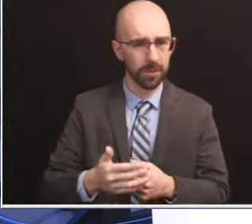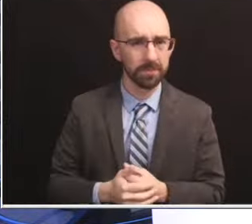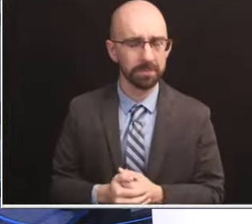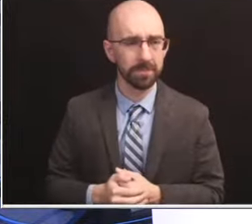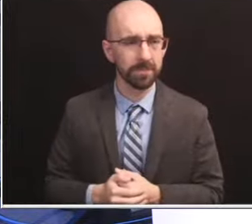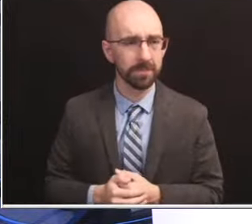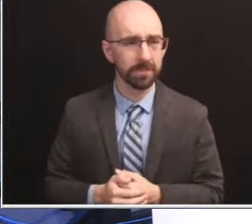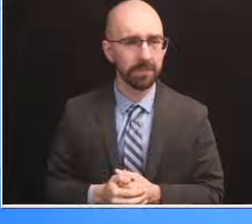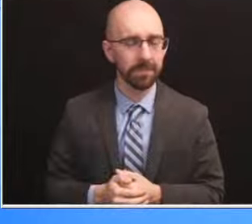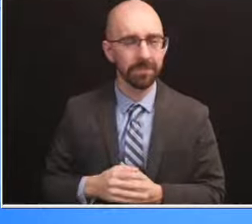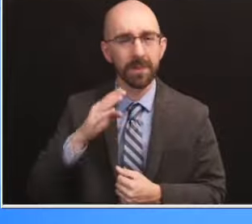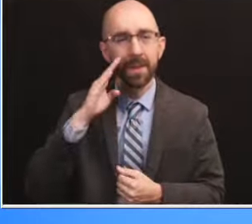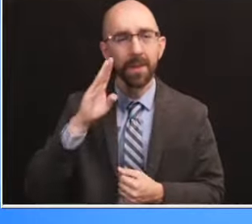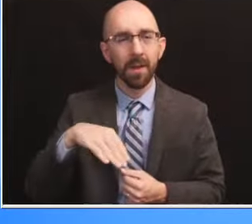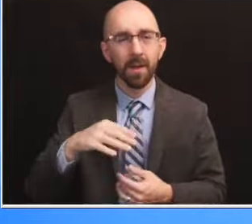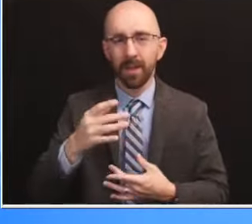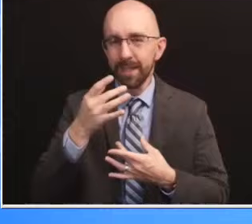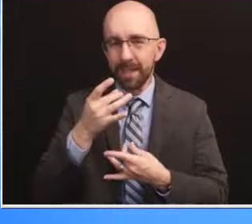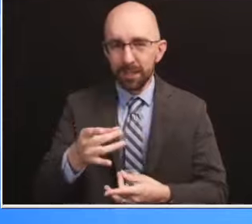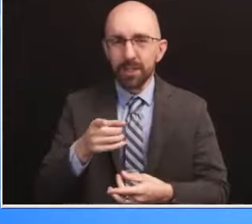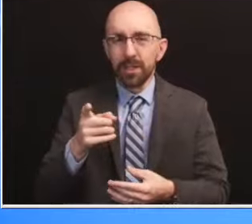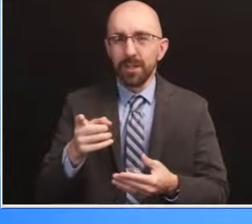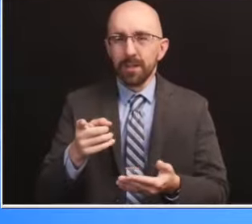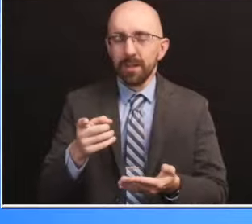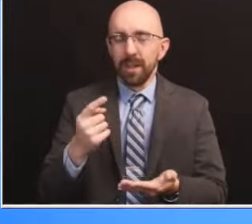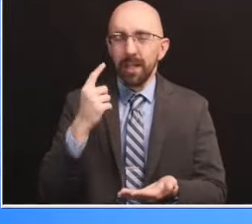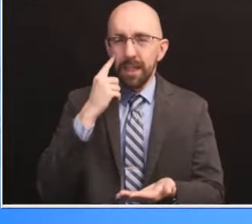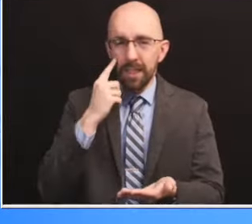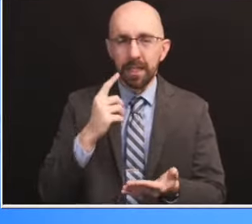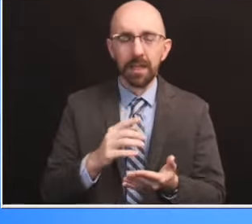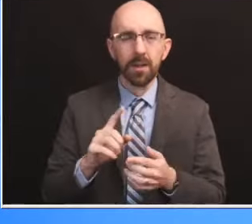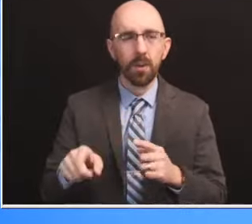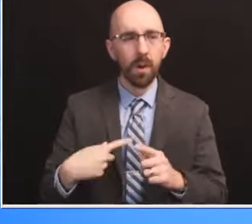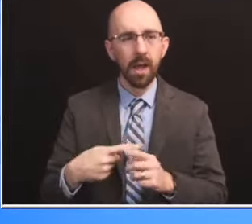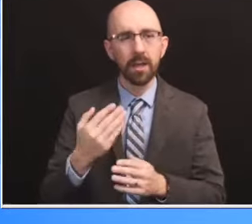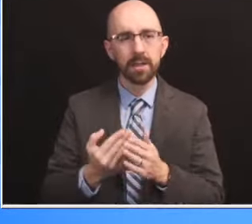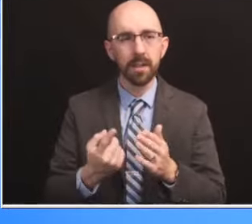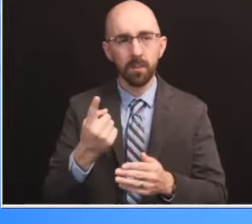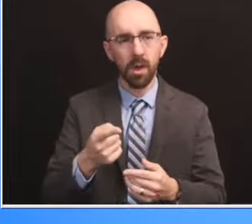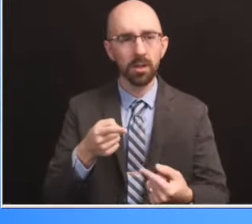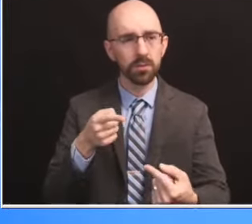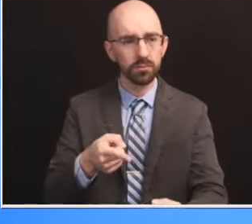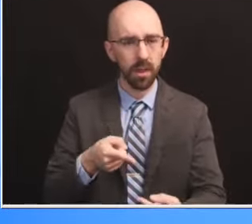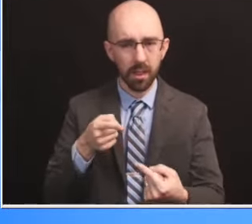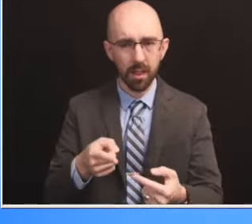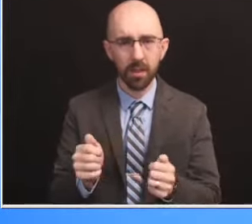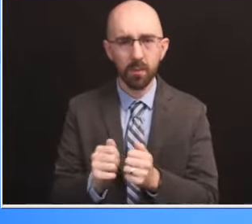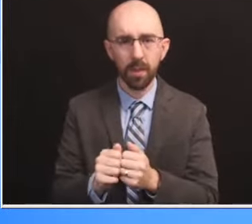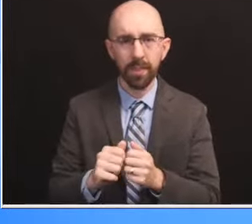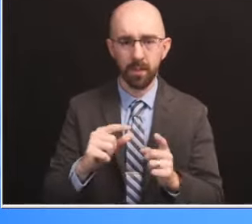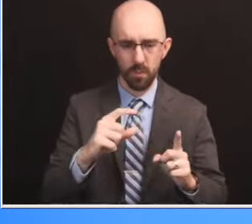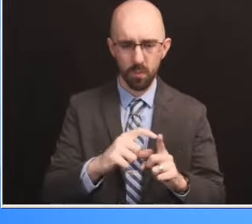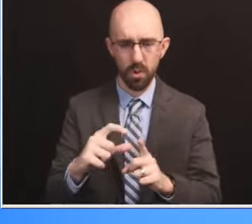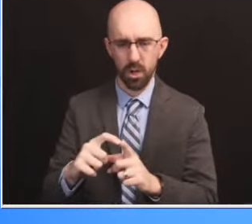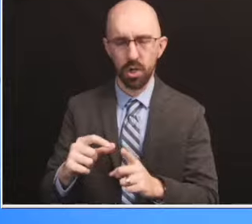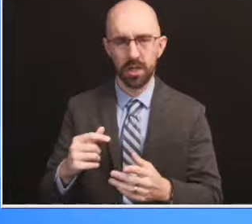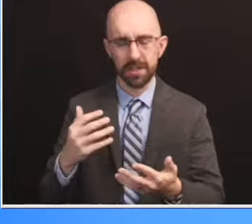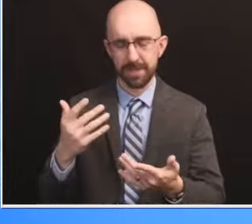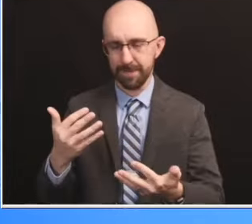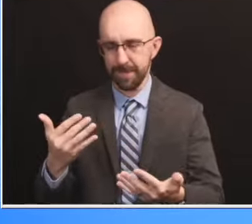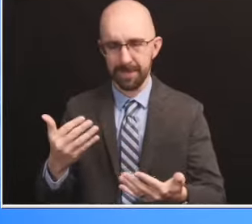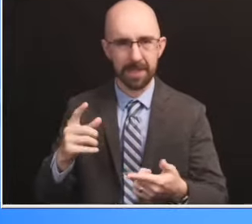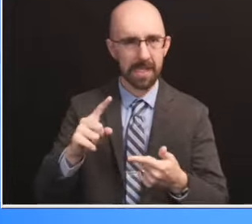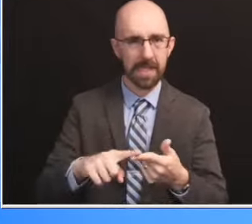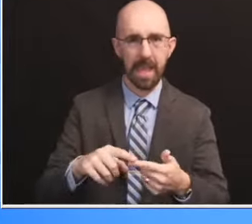You know, it's interesting because I think when someone is struggling with the words that they cannot find and